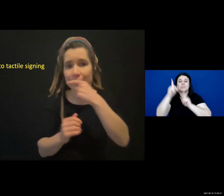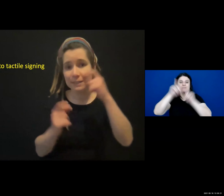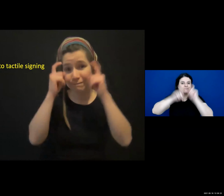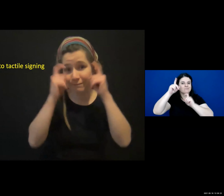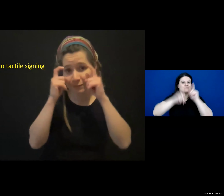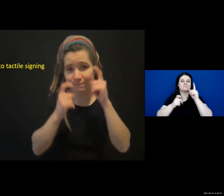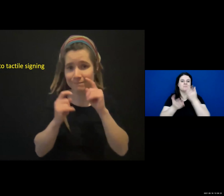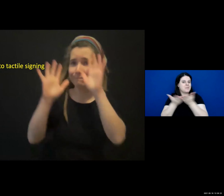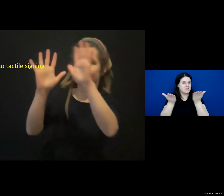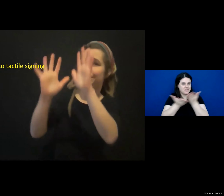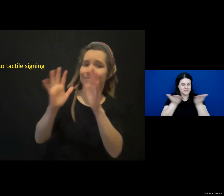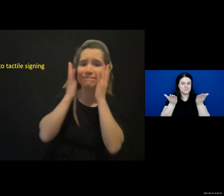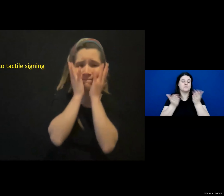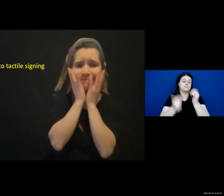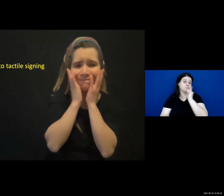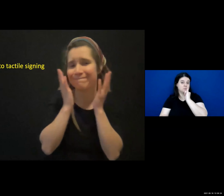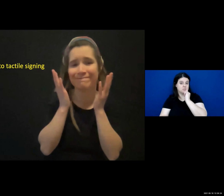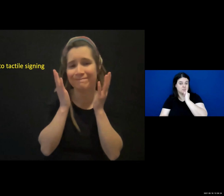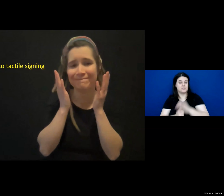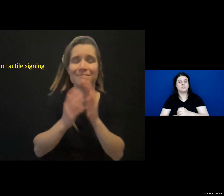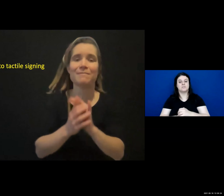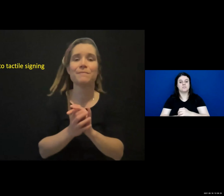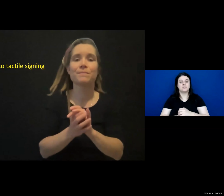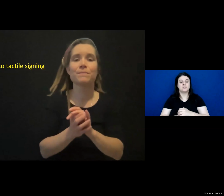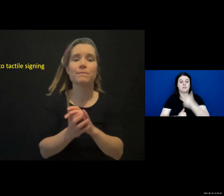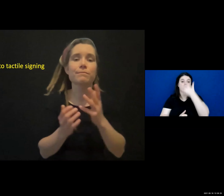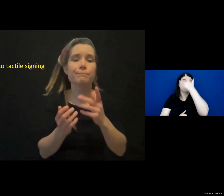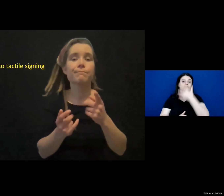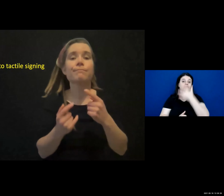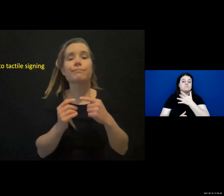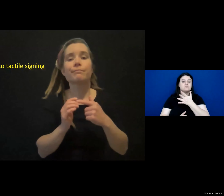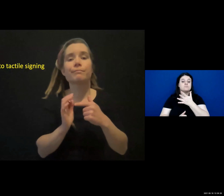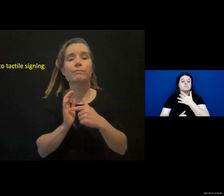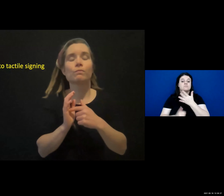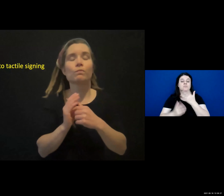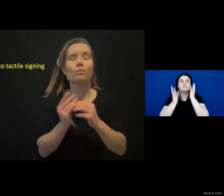expressions. For example, the face, you cannot feel